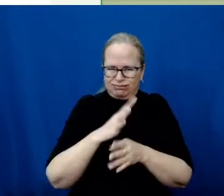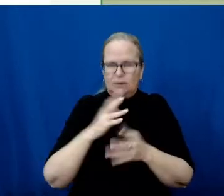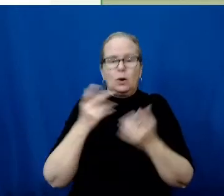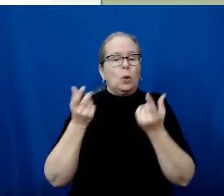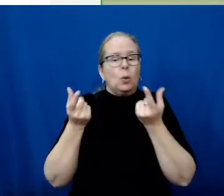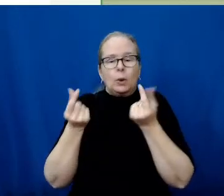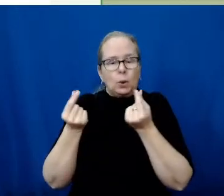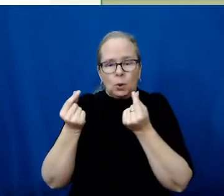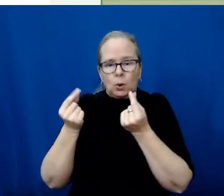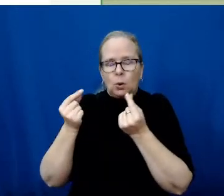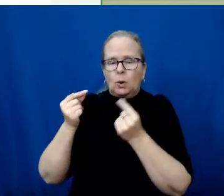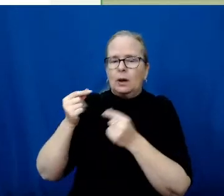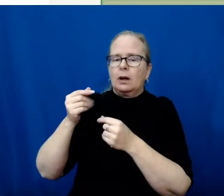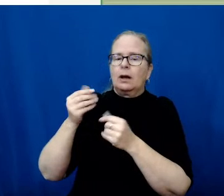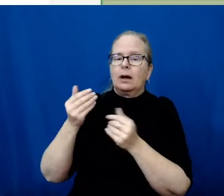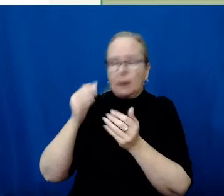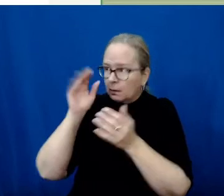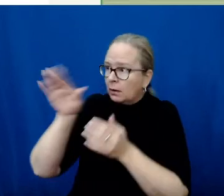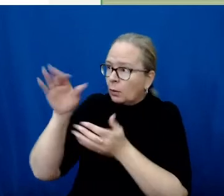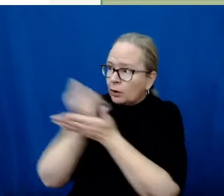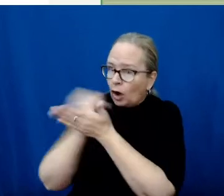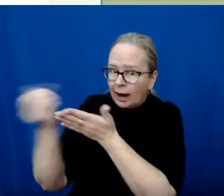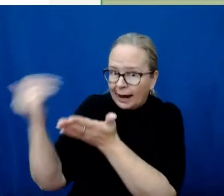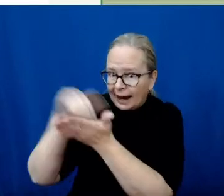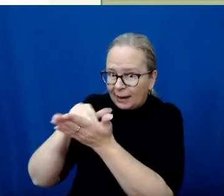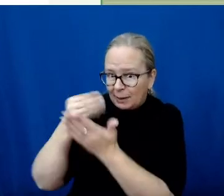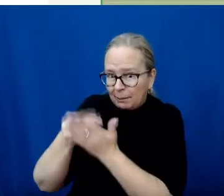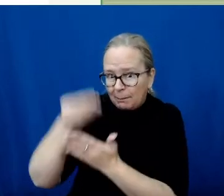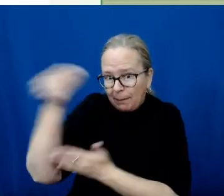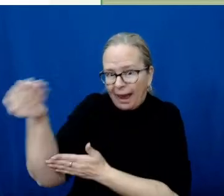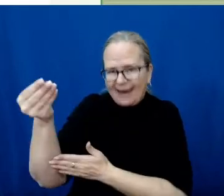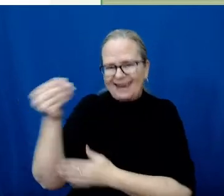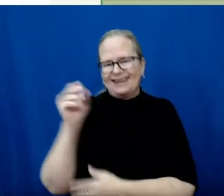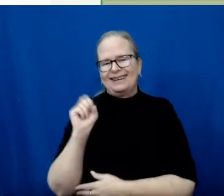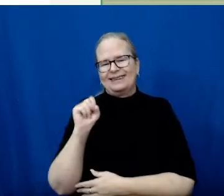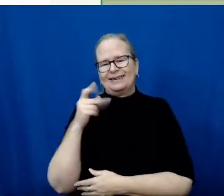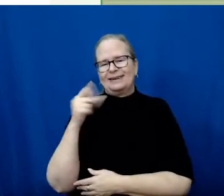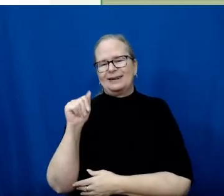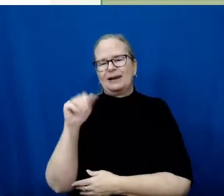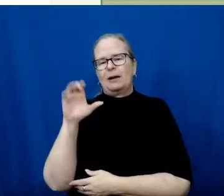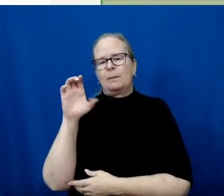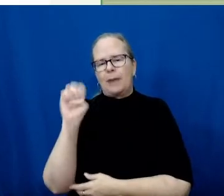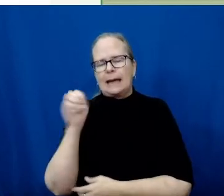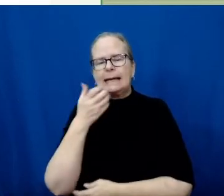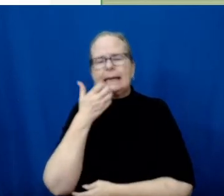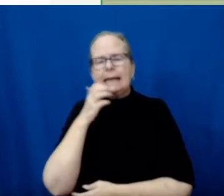to buy some space heaters, then I would recommend that you look at doing that.